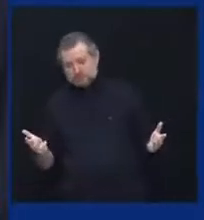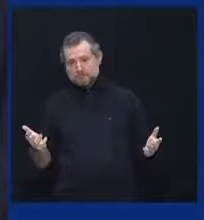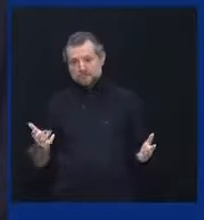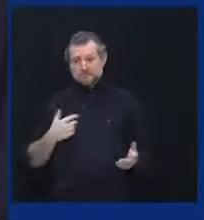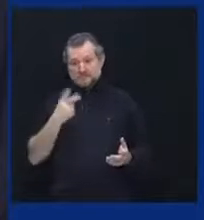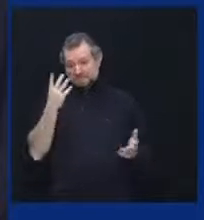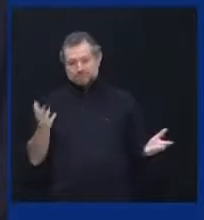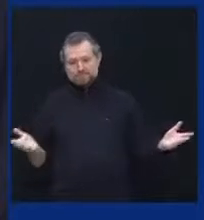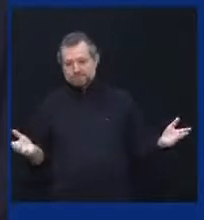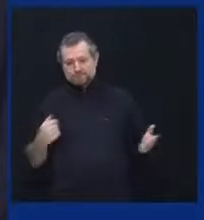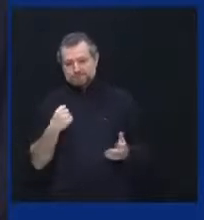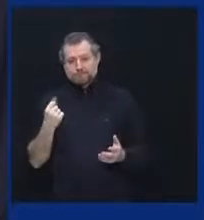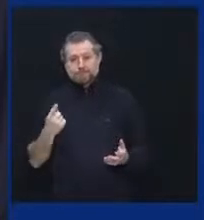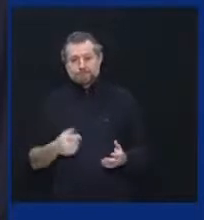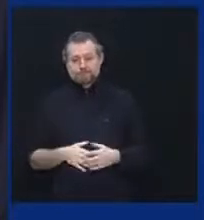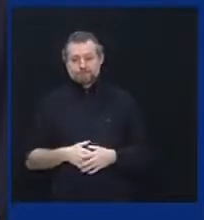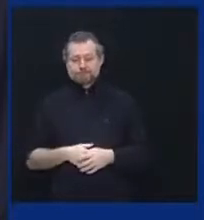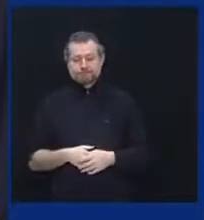But